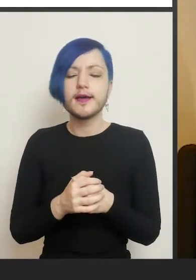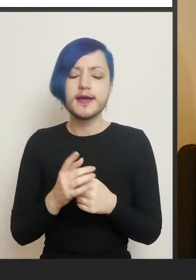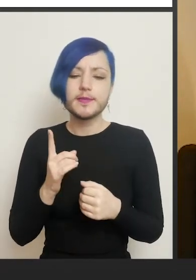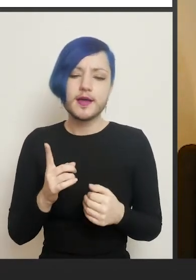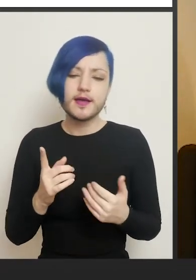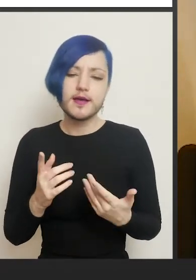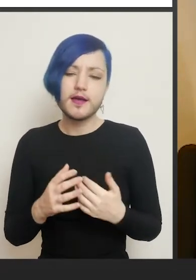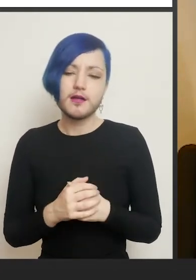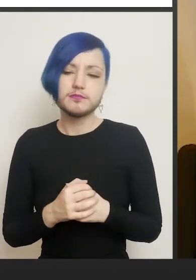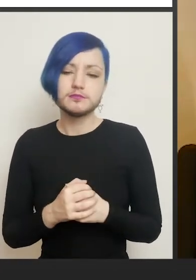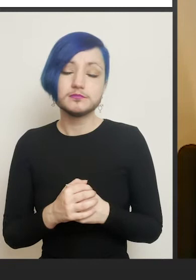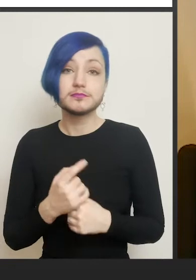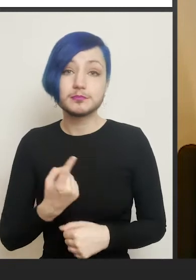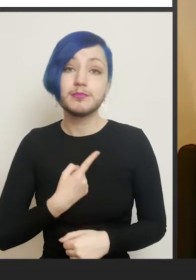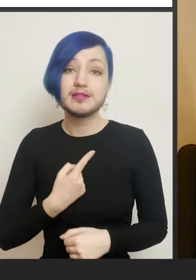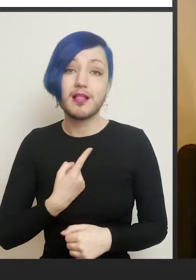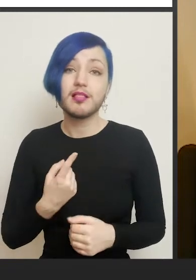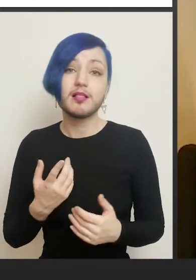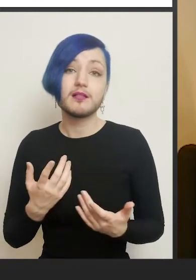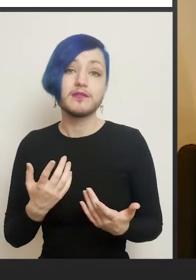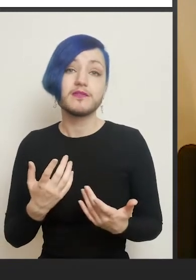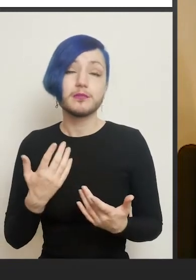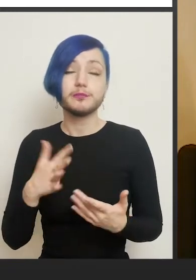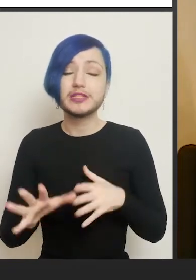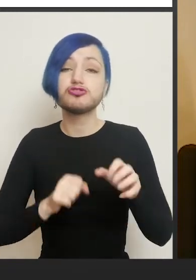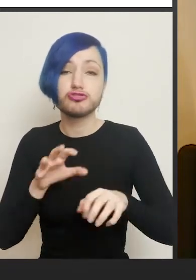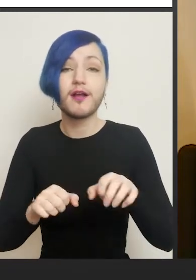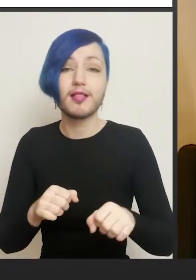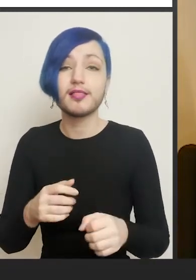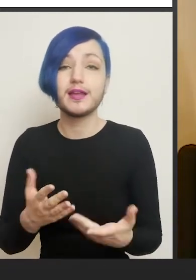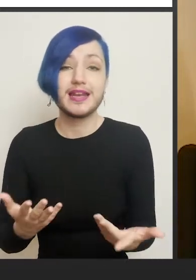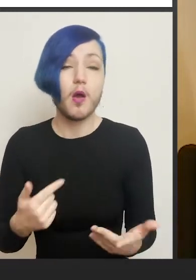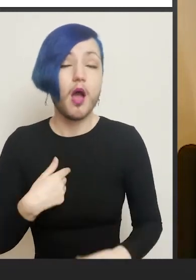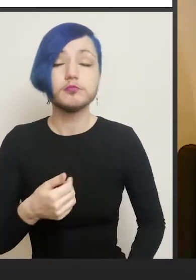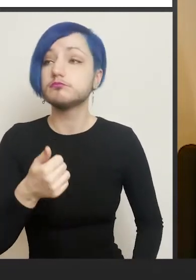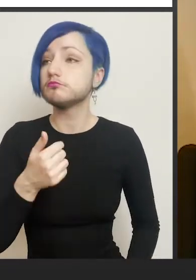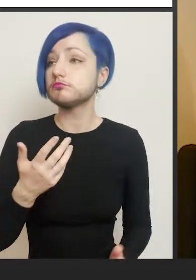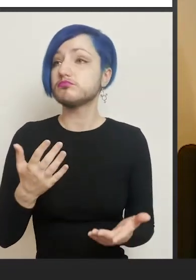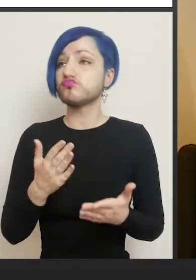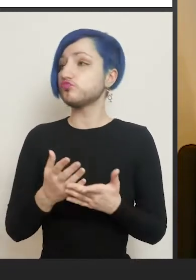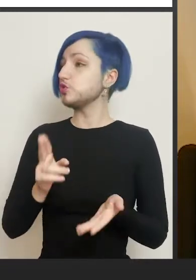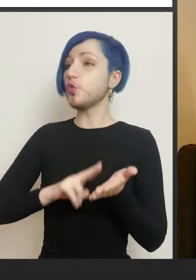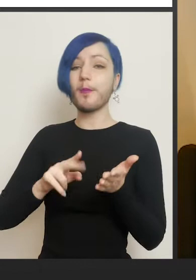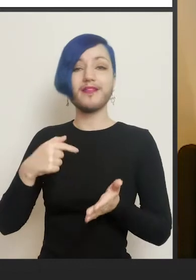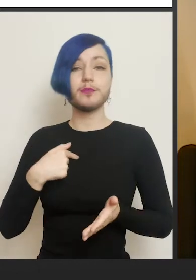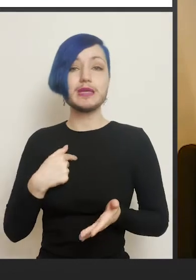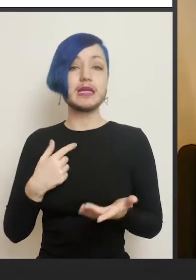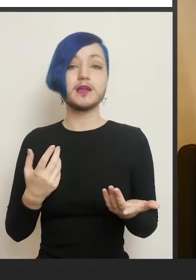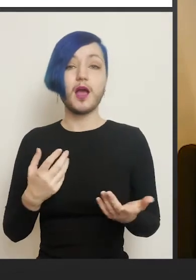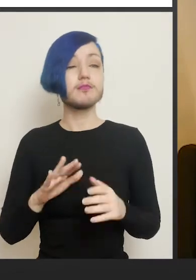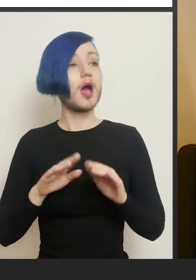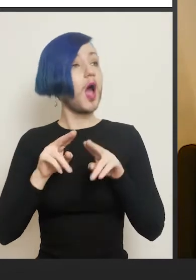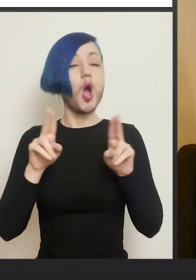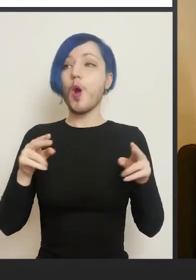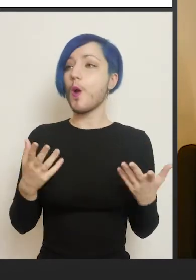But I've struggled now. I am so used to being in this place where I've got everything I need around